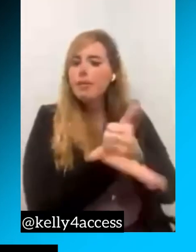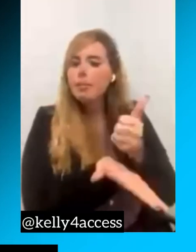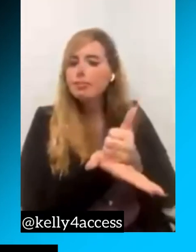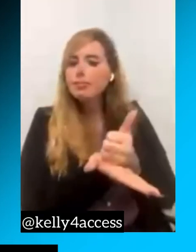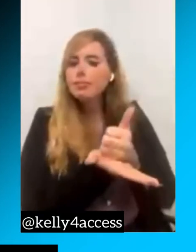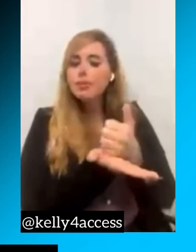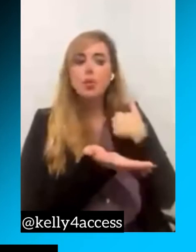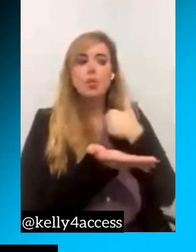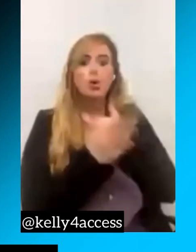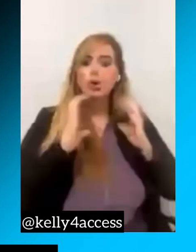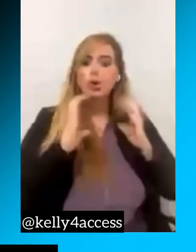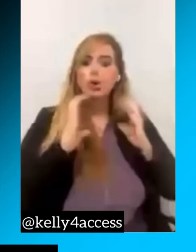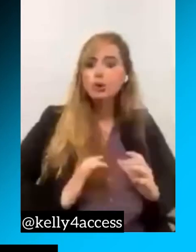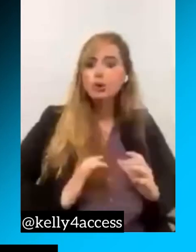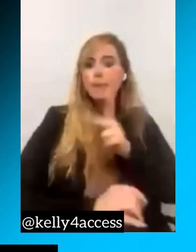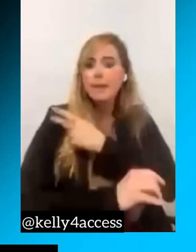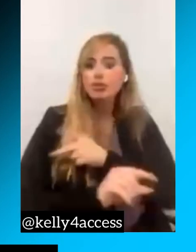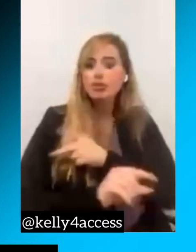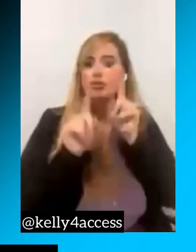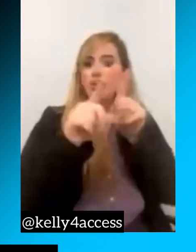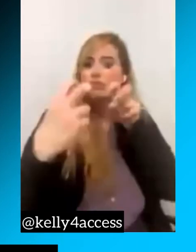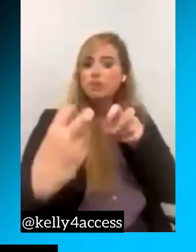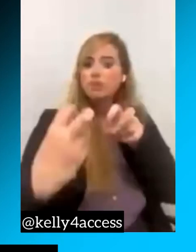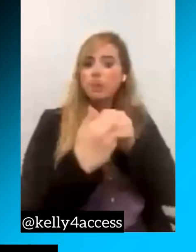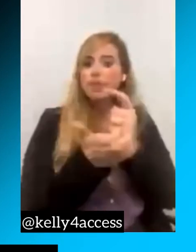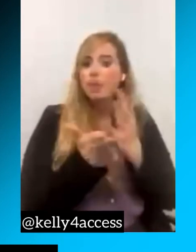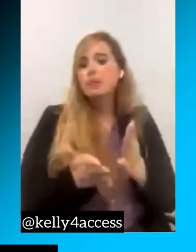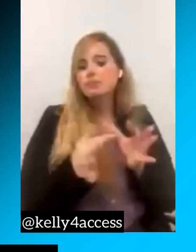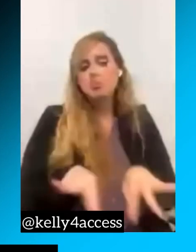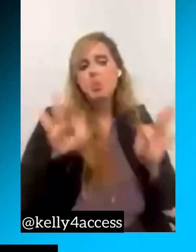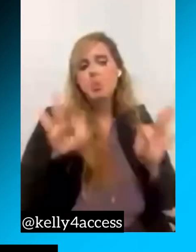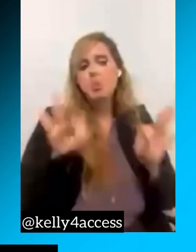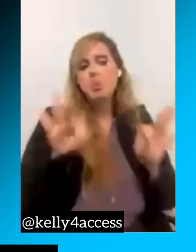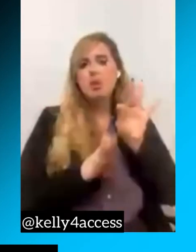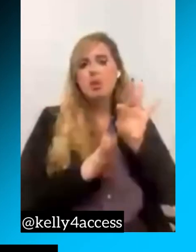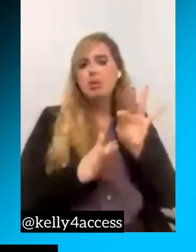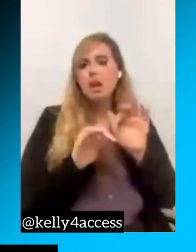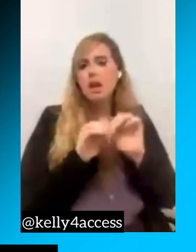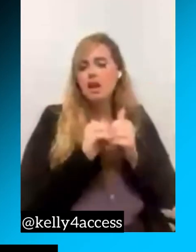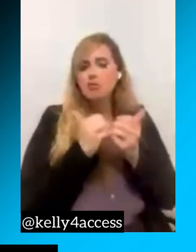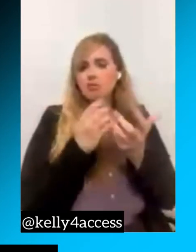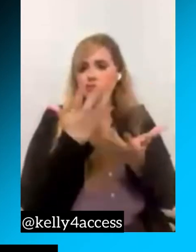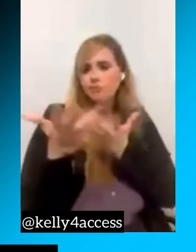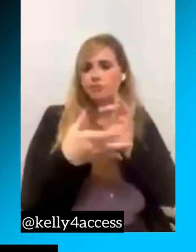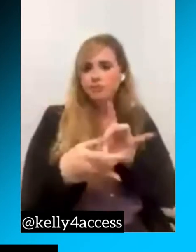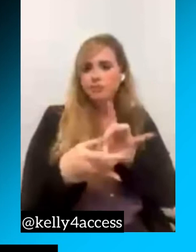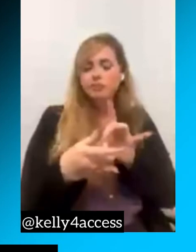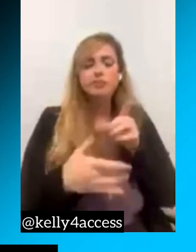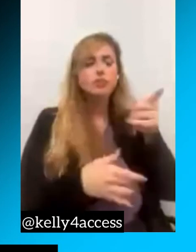of health. Yeah, definitely. One thing that you mentioned that made me think about